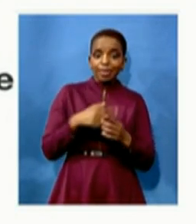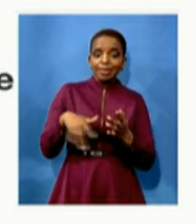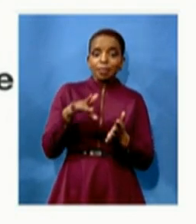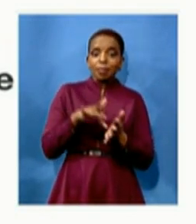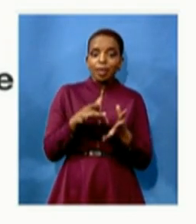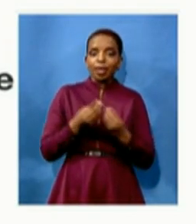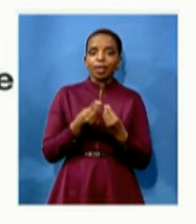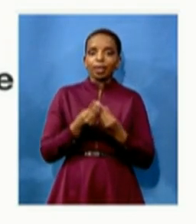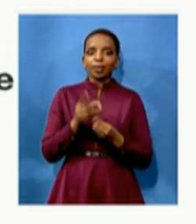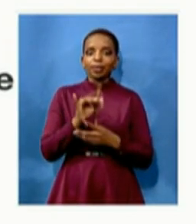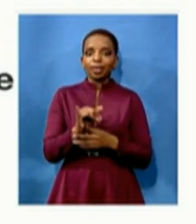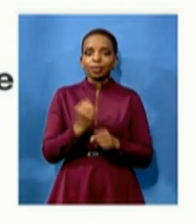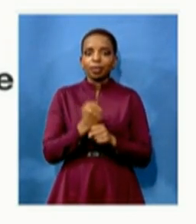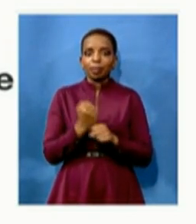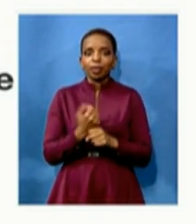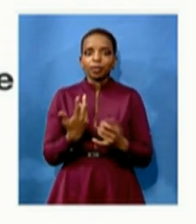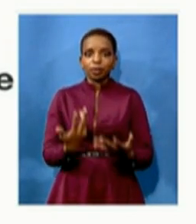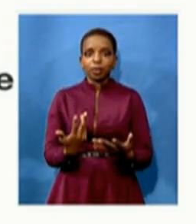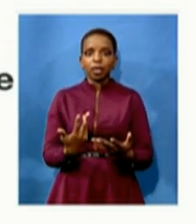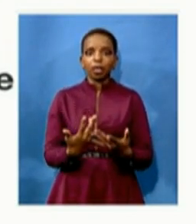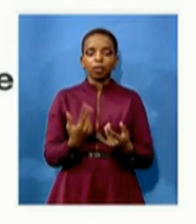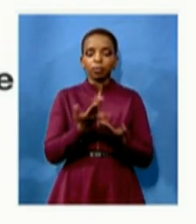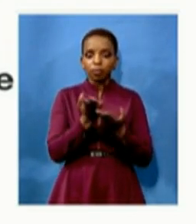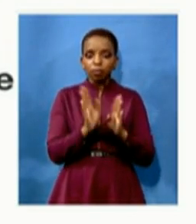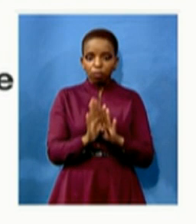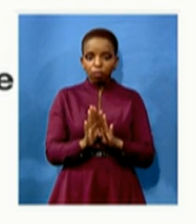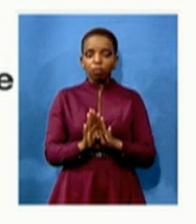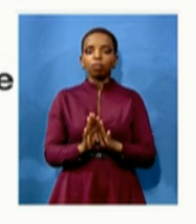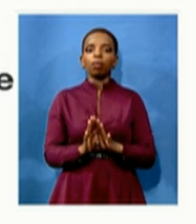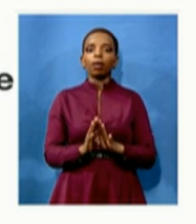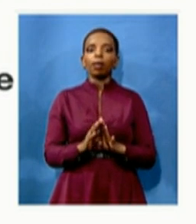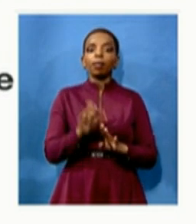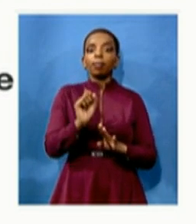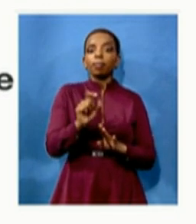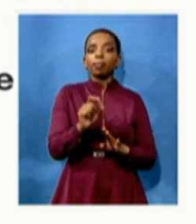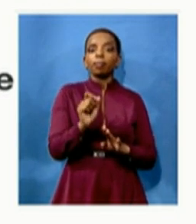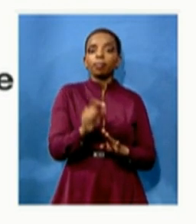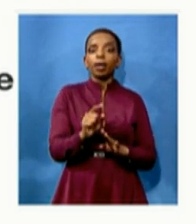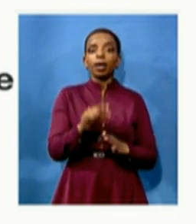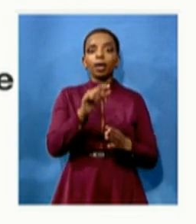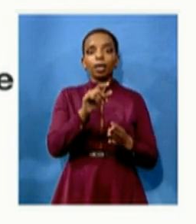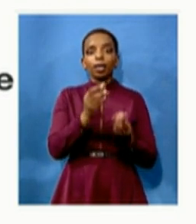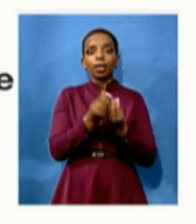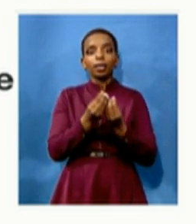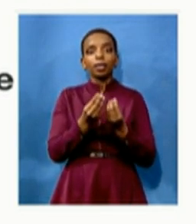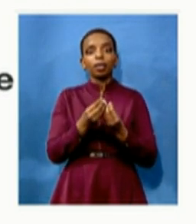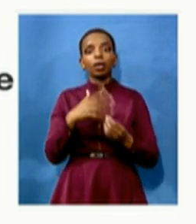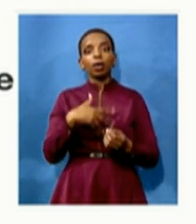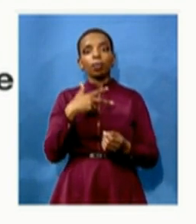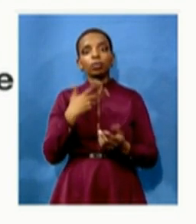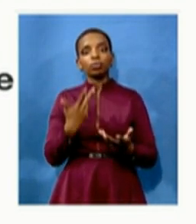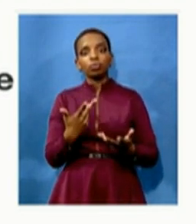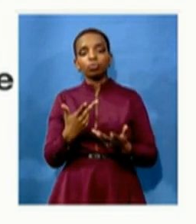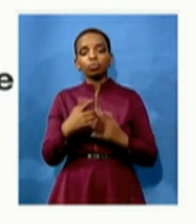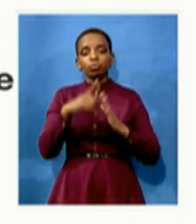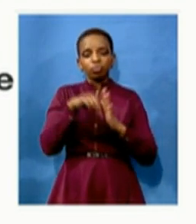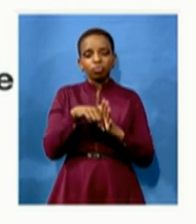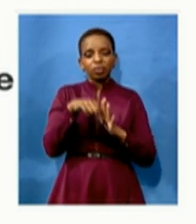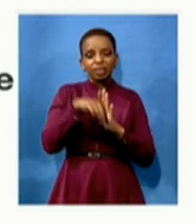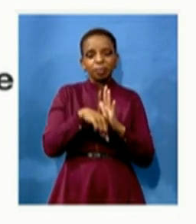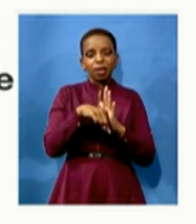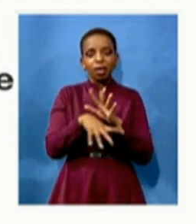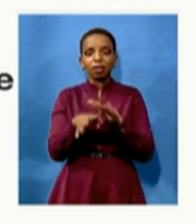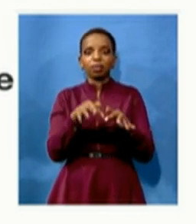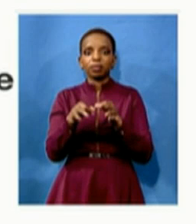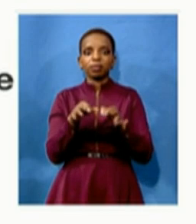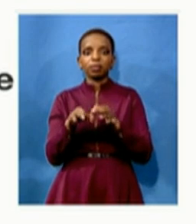transmissibility, and that's a lesson that I sort of want to sort of dig a little deeper into when I talk about alternatives, because the key